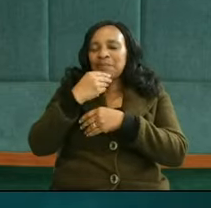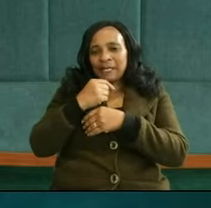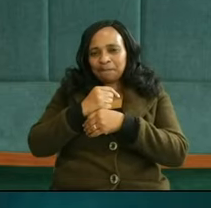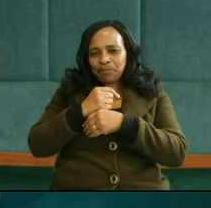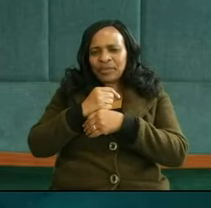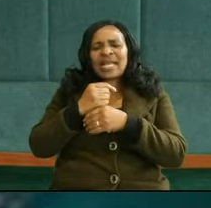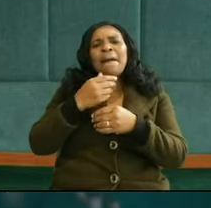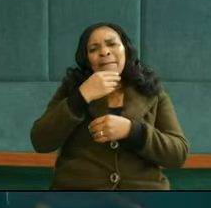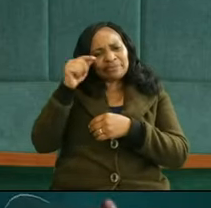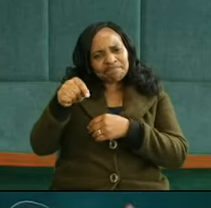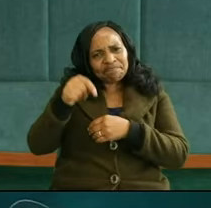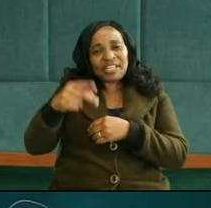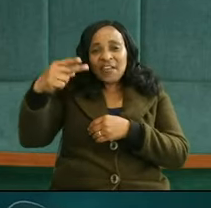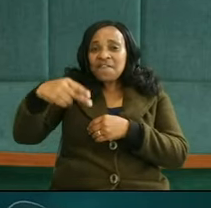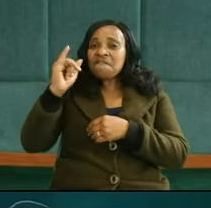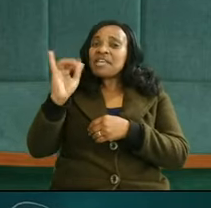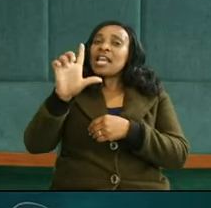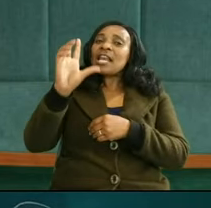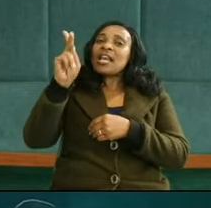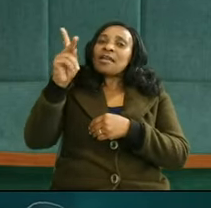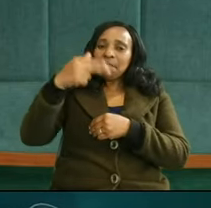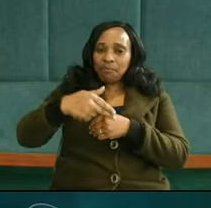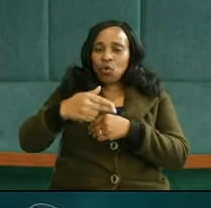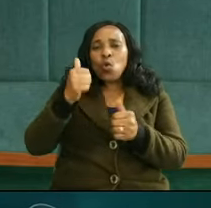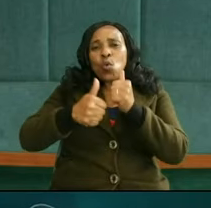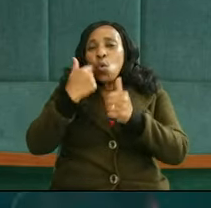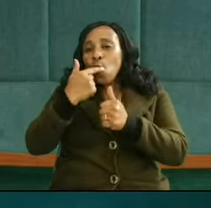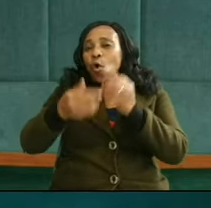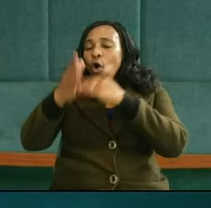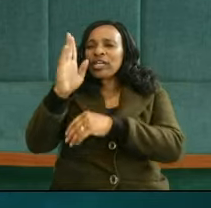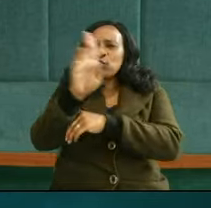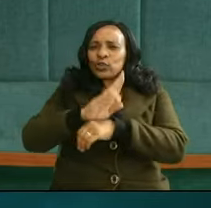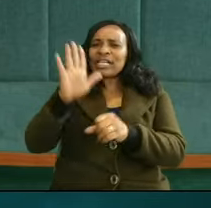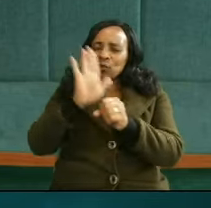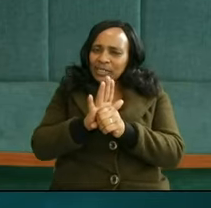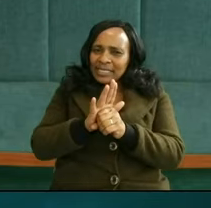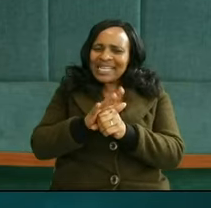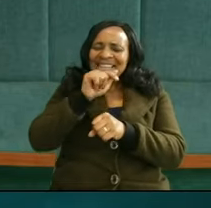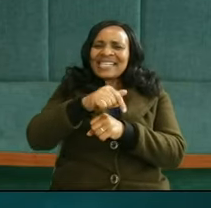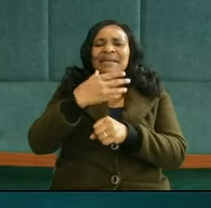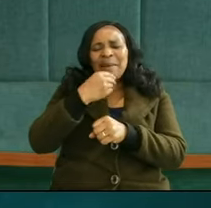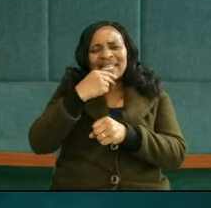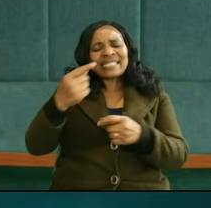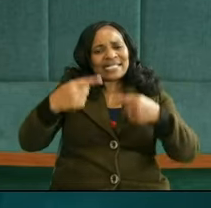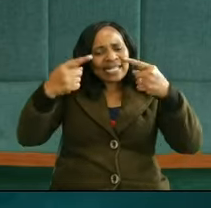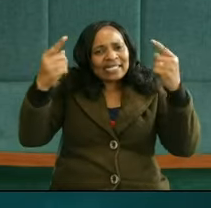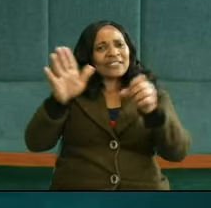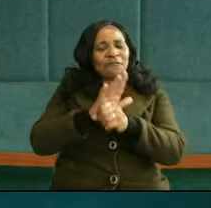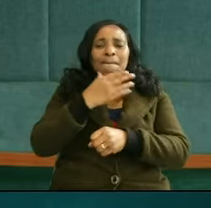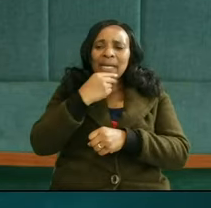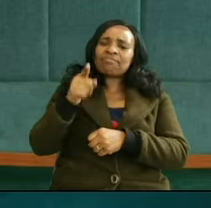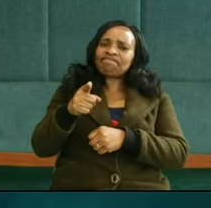whom God is telling, arise and go. is a successful evangelist.